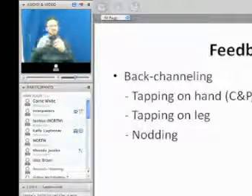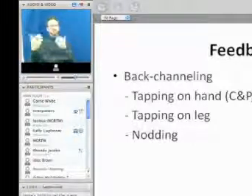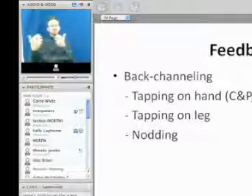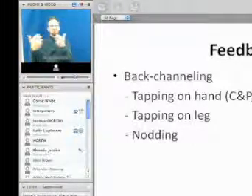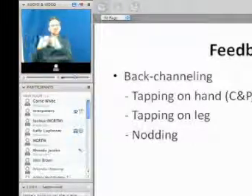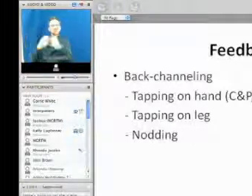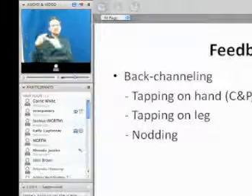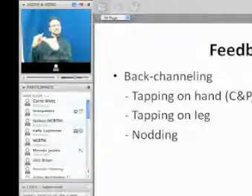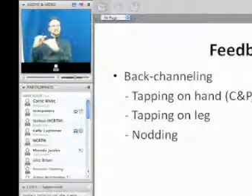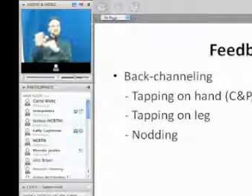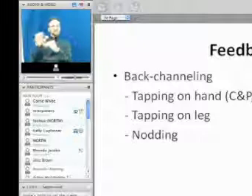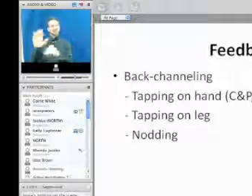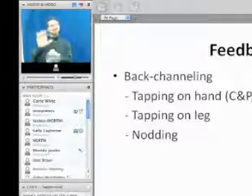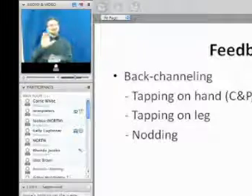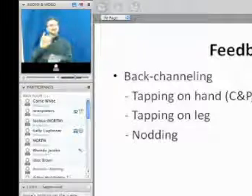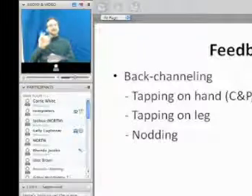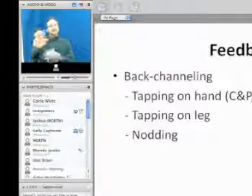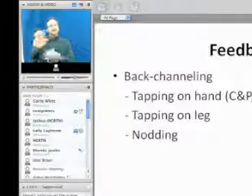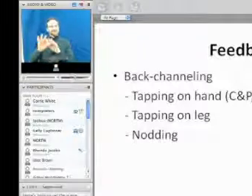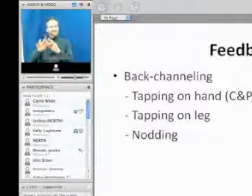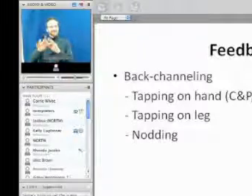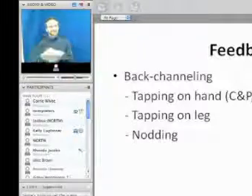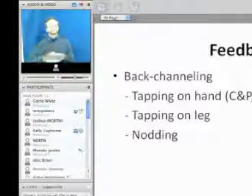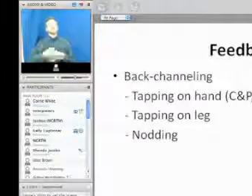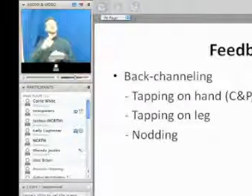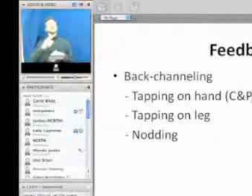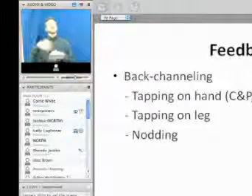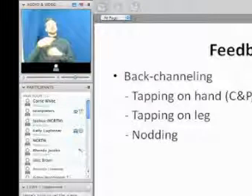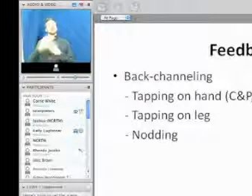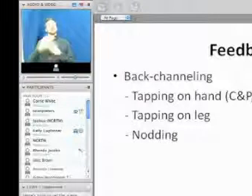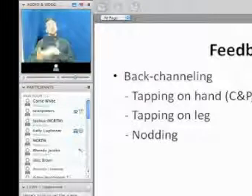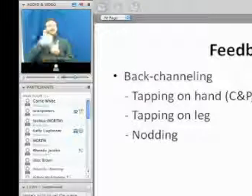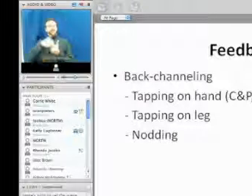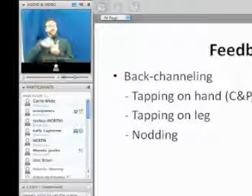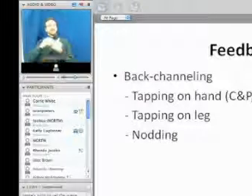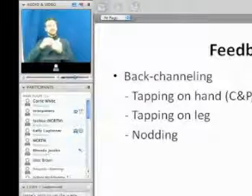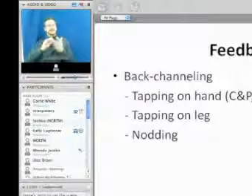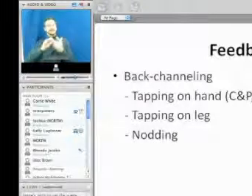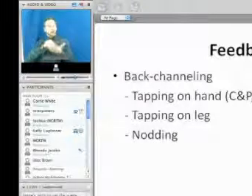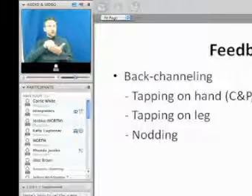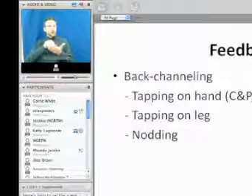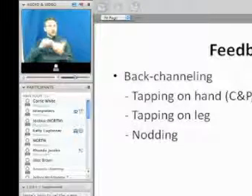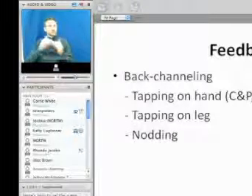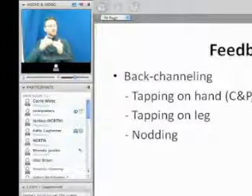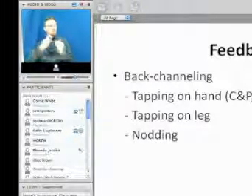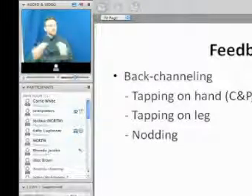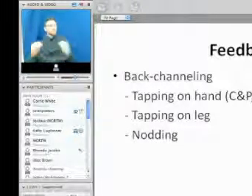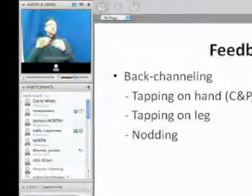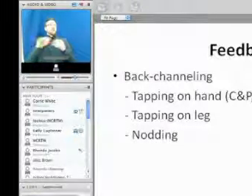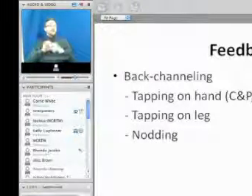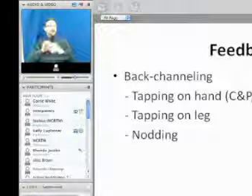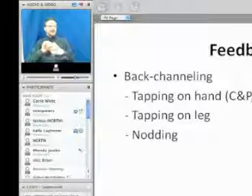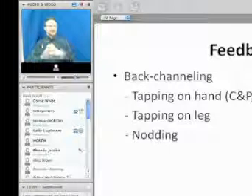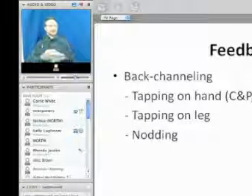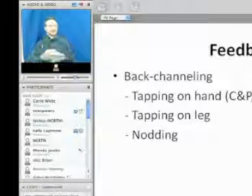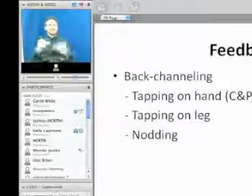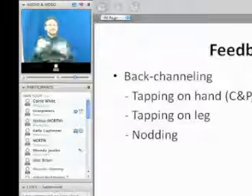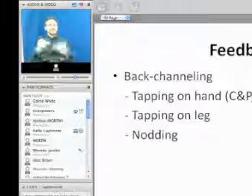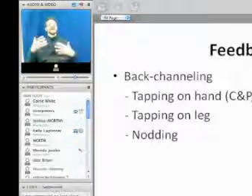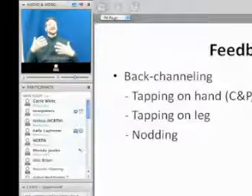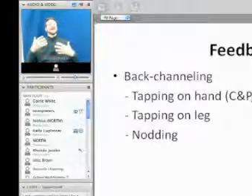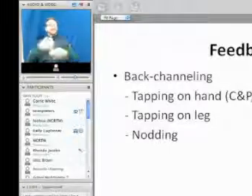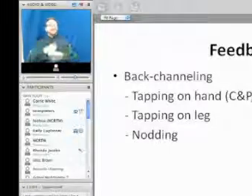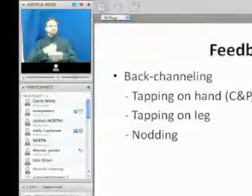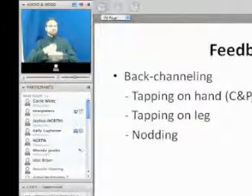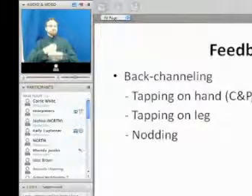Well, if you take the online learning community, you'll get a lot more practice with this one. So just to close want